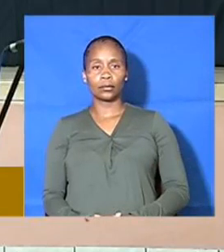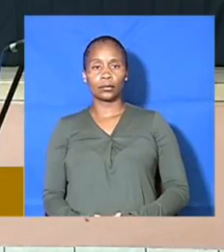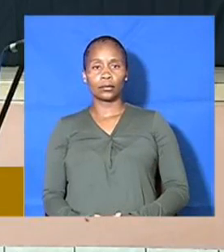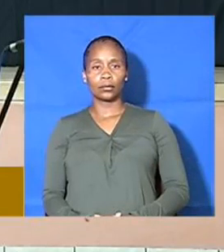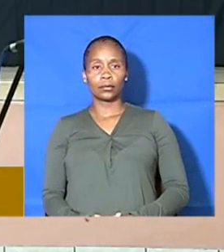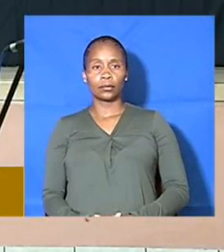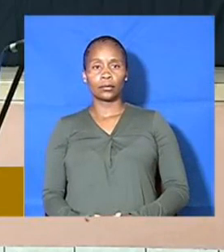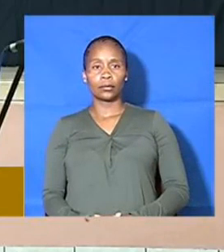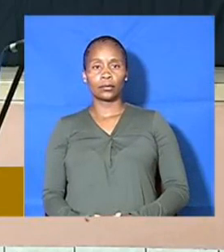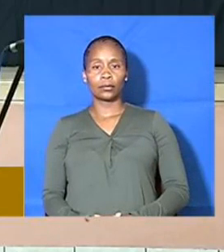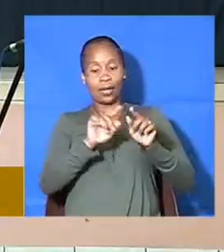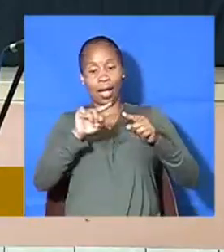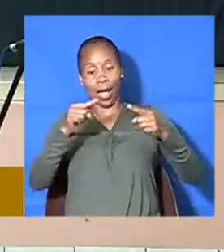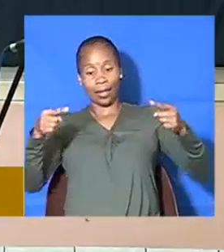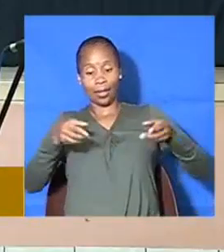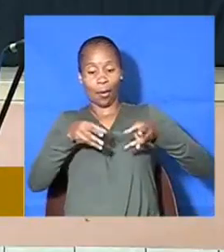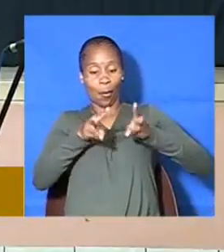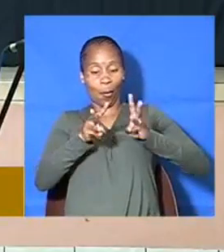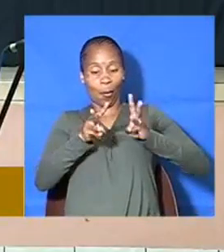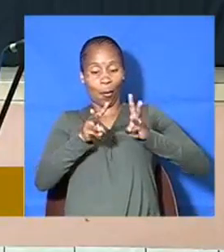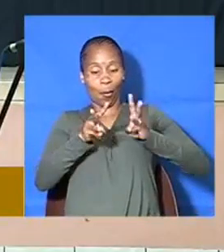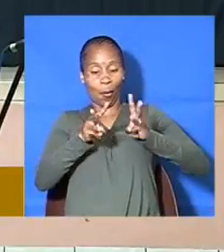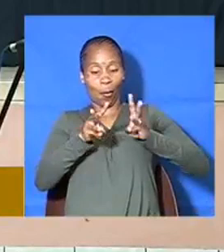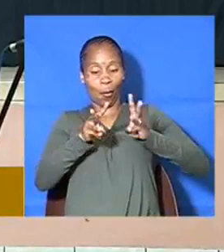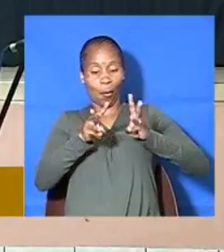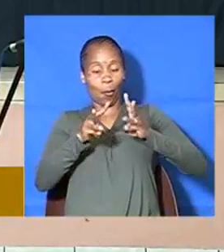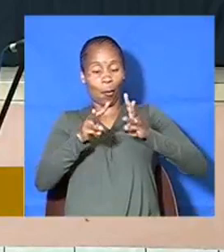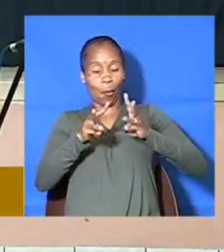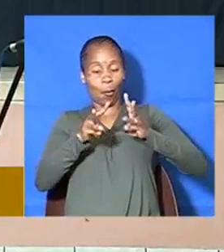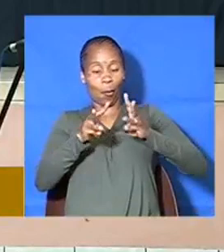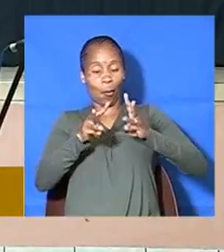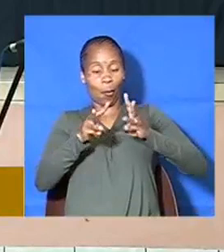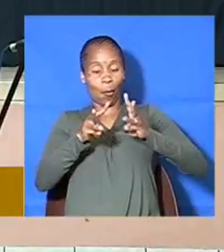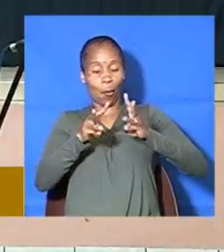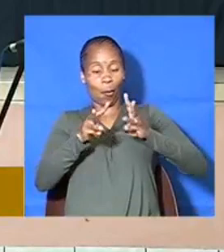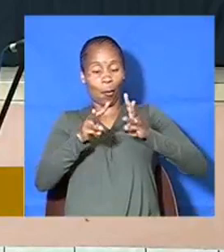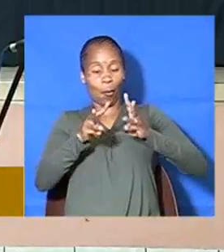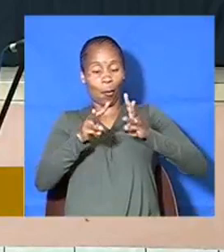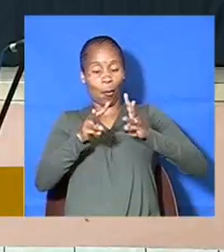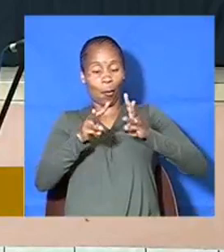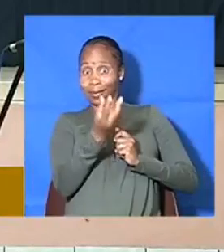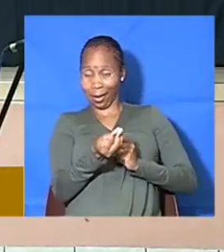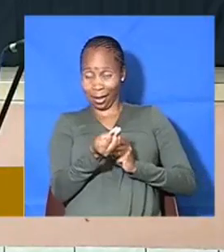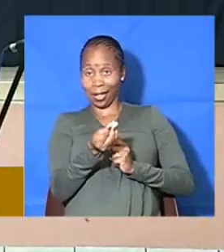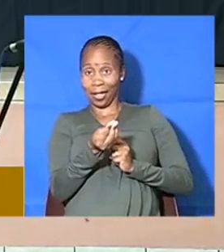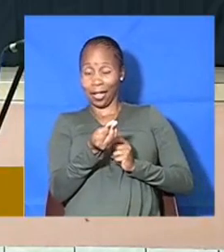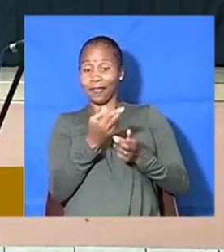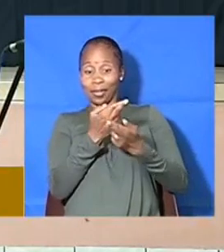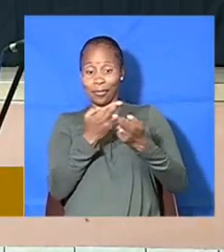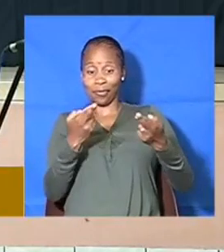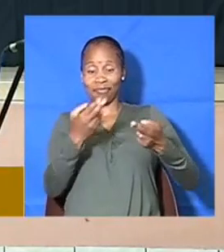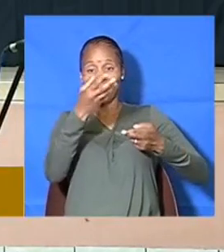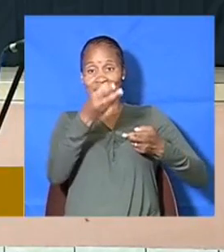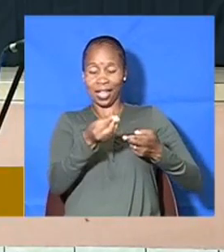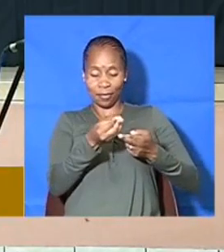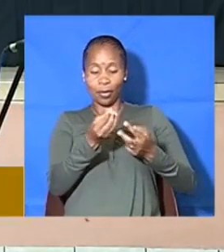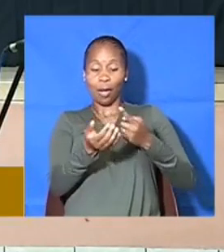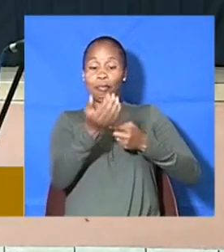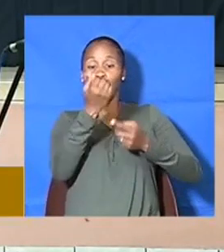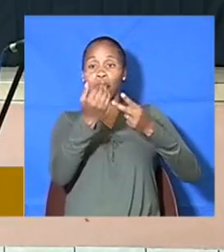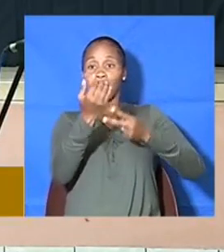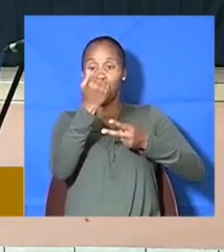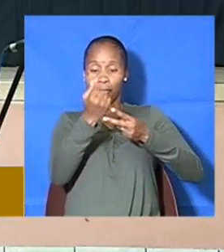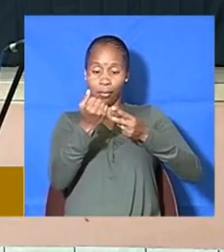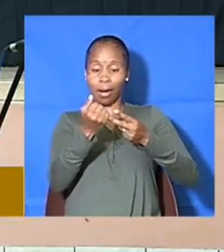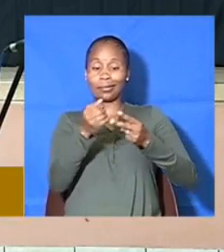e botse a maphelo ge e gore ka kanapeng ya go di ranta di imela borogo. The very sick and the very